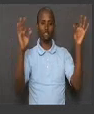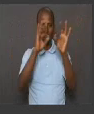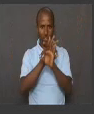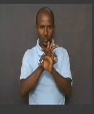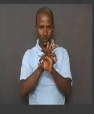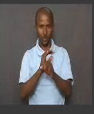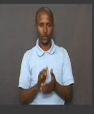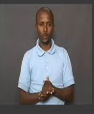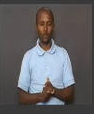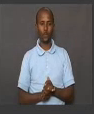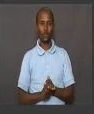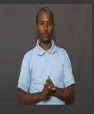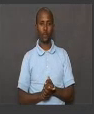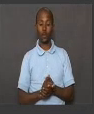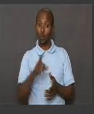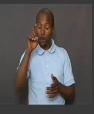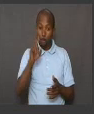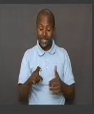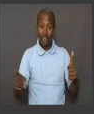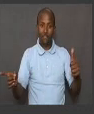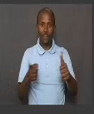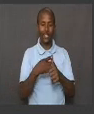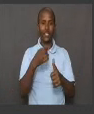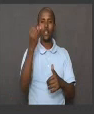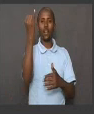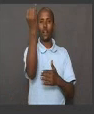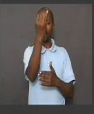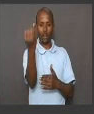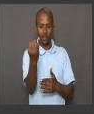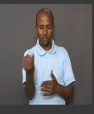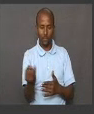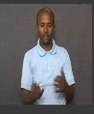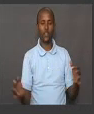function. We must first graph the function.